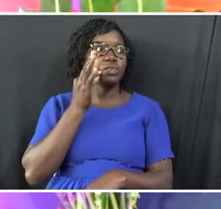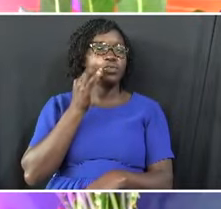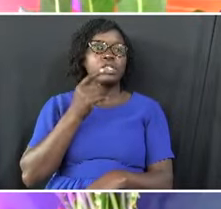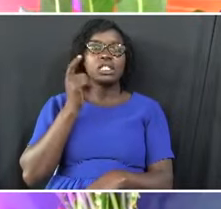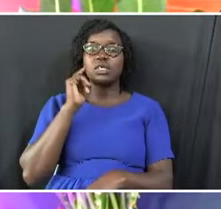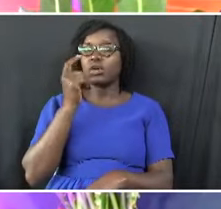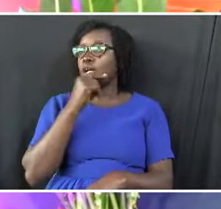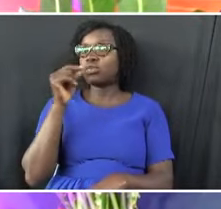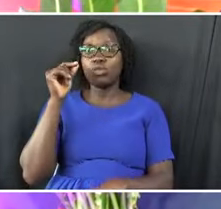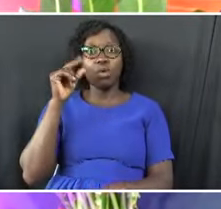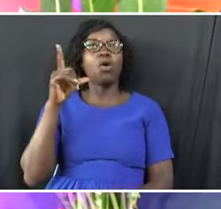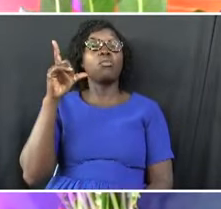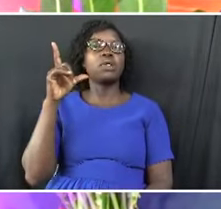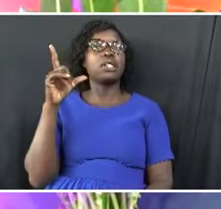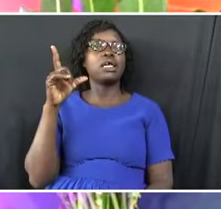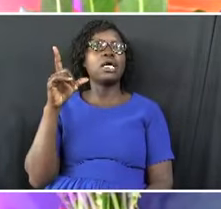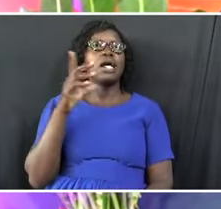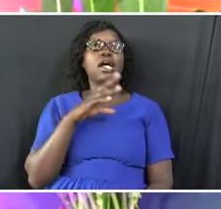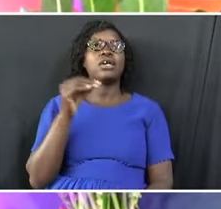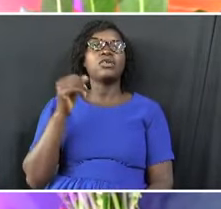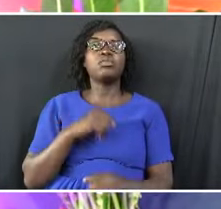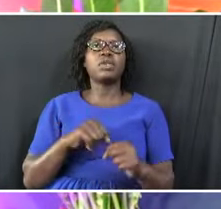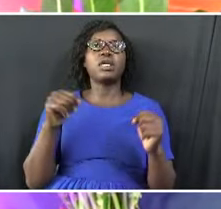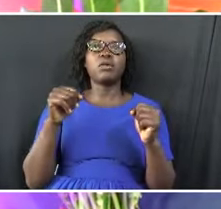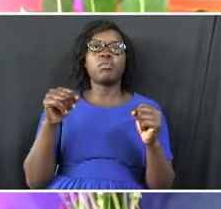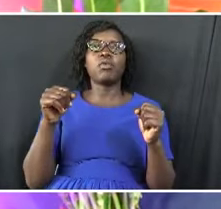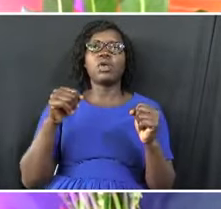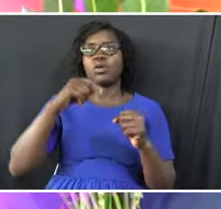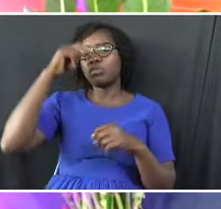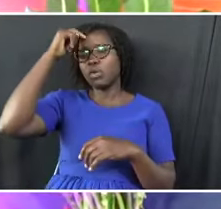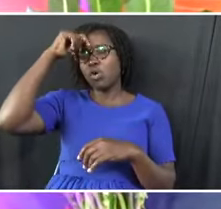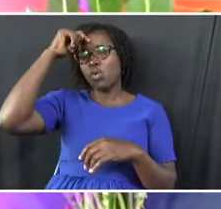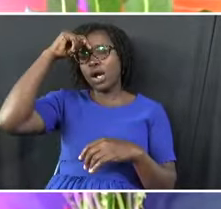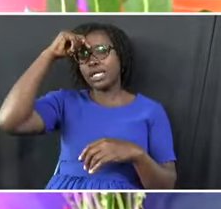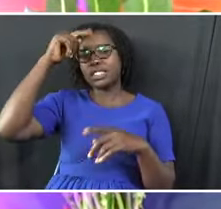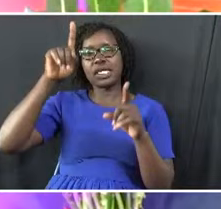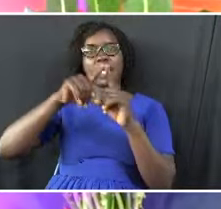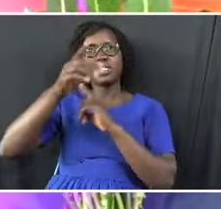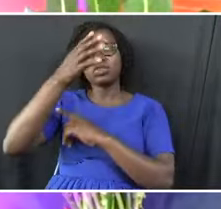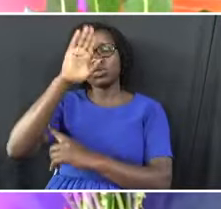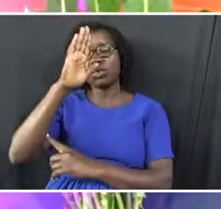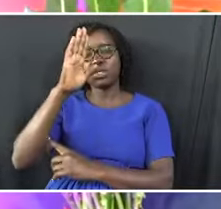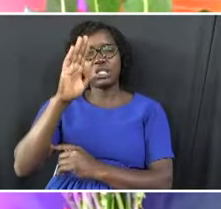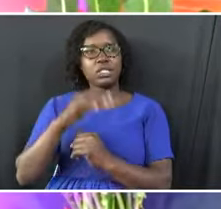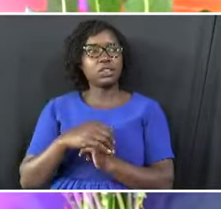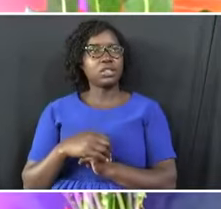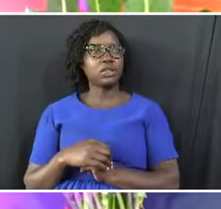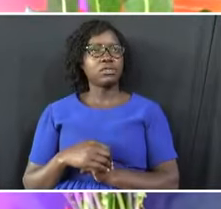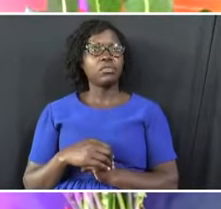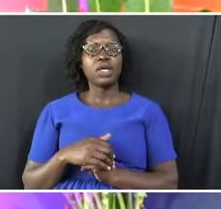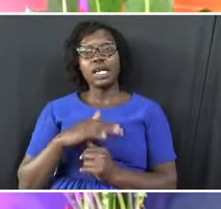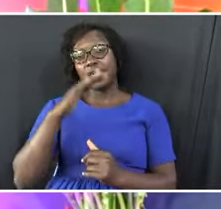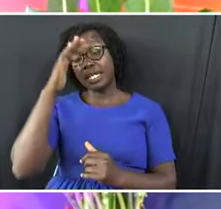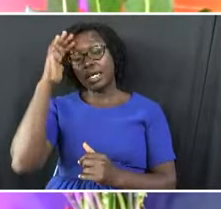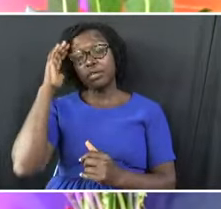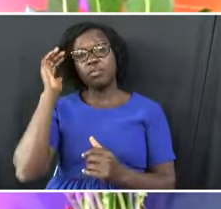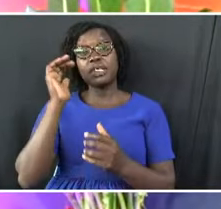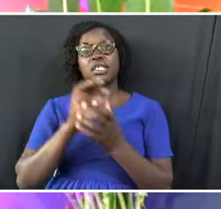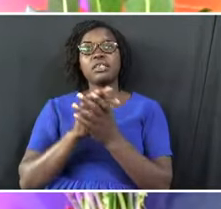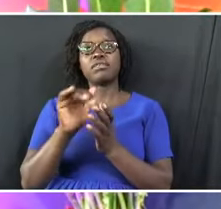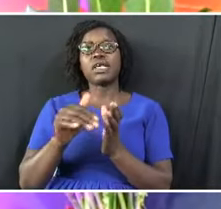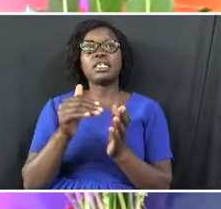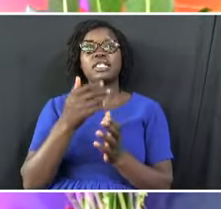eyes would be opened and you will be wise as God. I want to believe that these